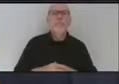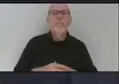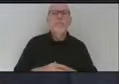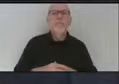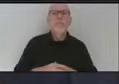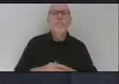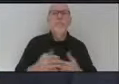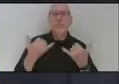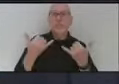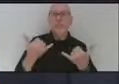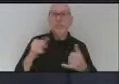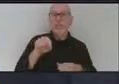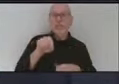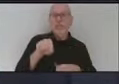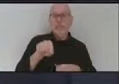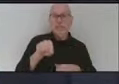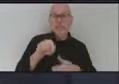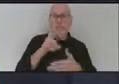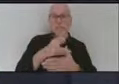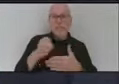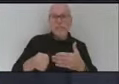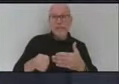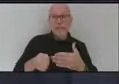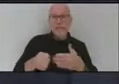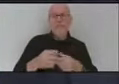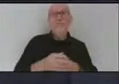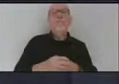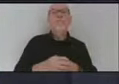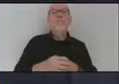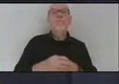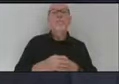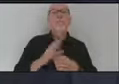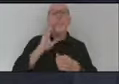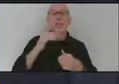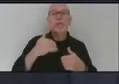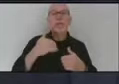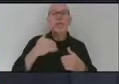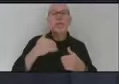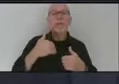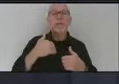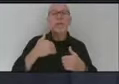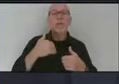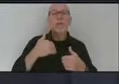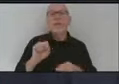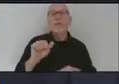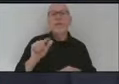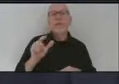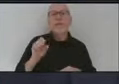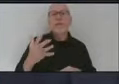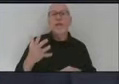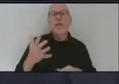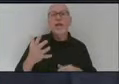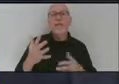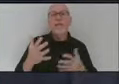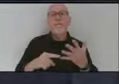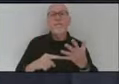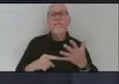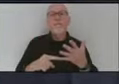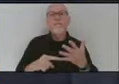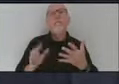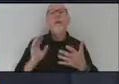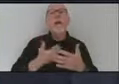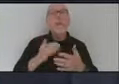beginning this weekend, there will be no more stage 5. The Back on Track